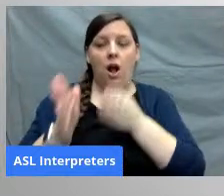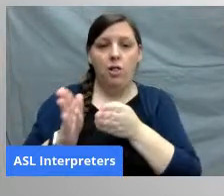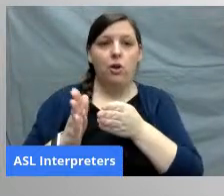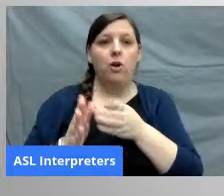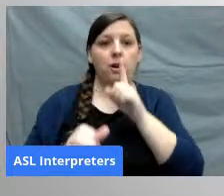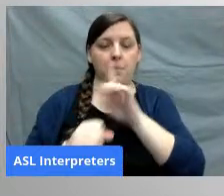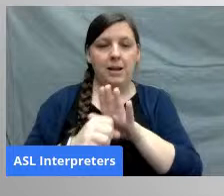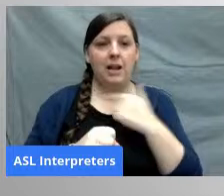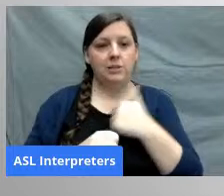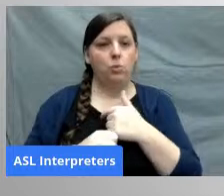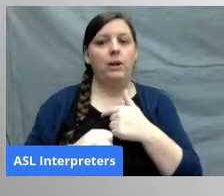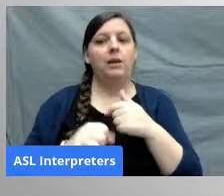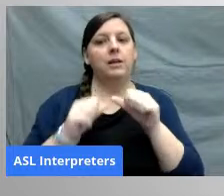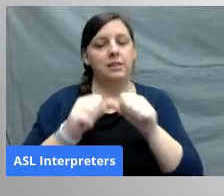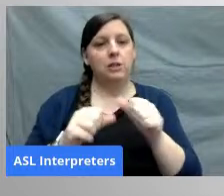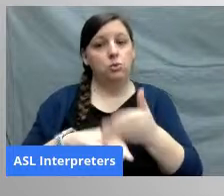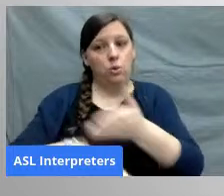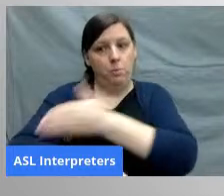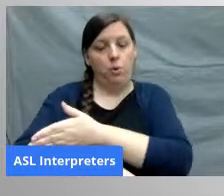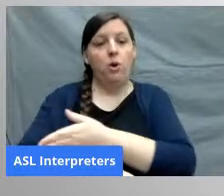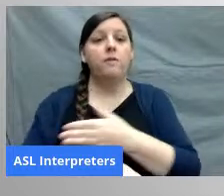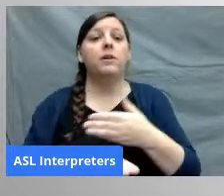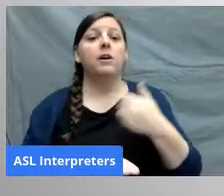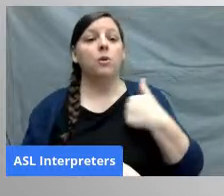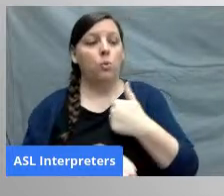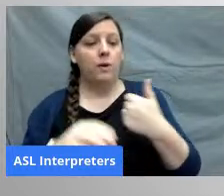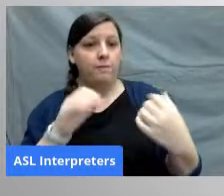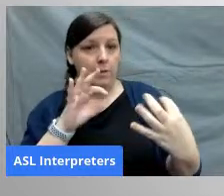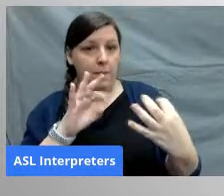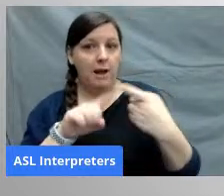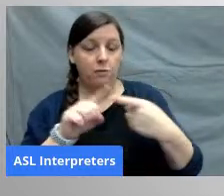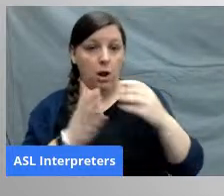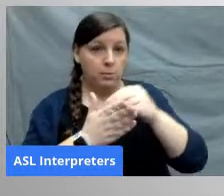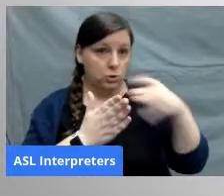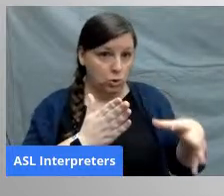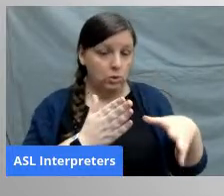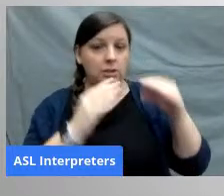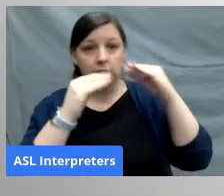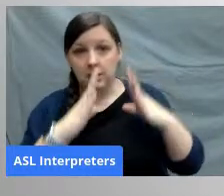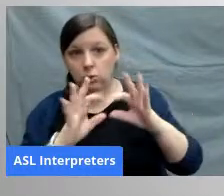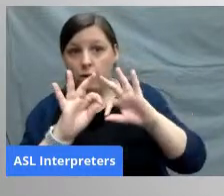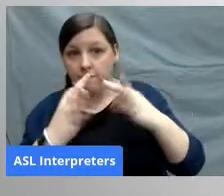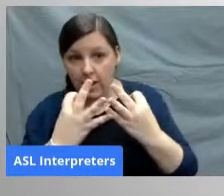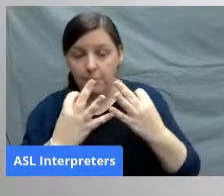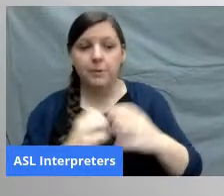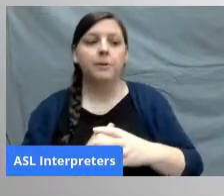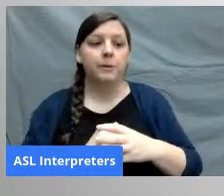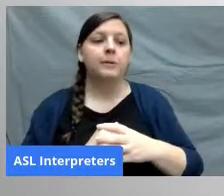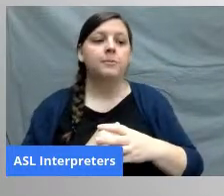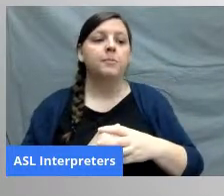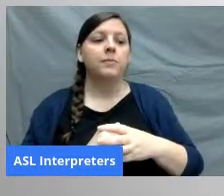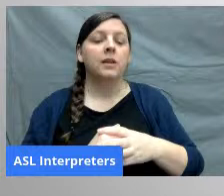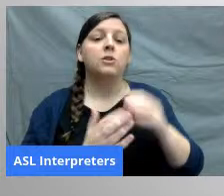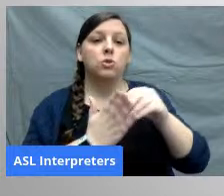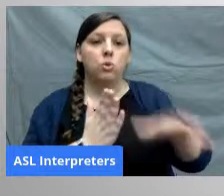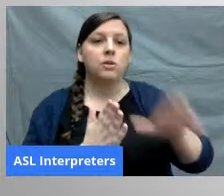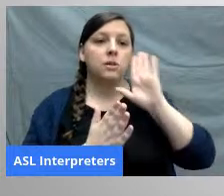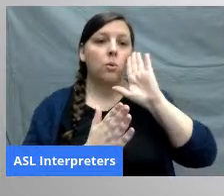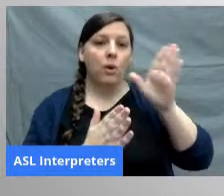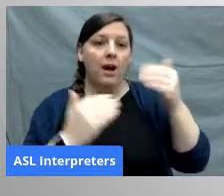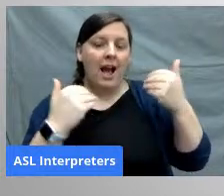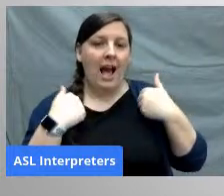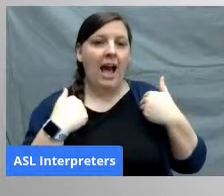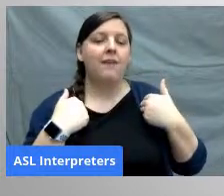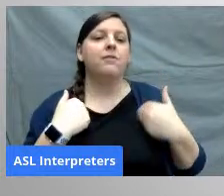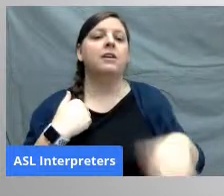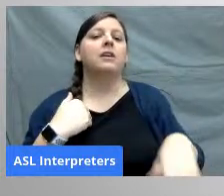our students, our teachers, our families, is that students will receive synchronous and asynchronous instruction when they're